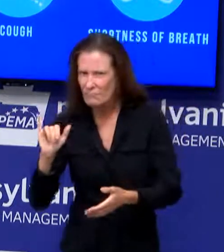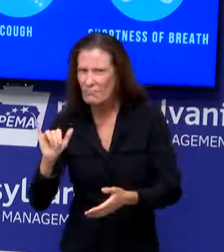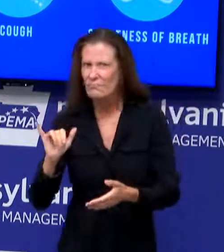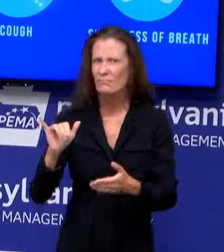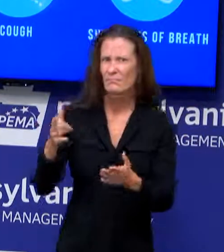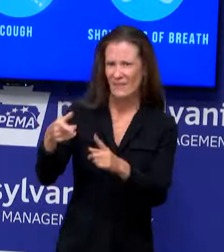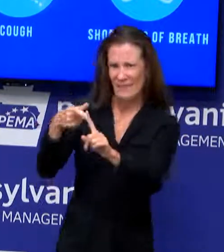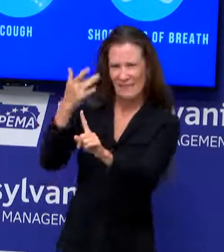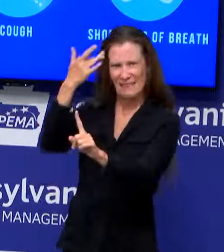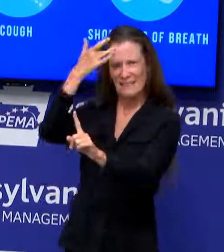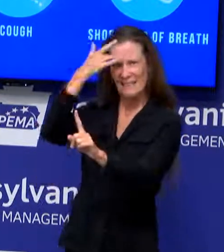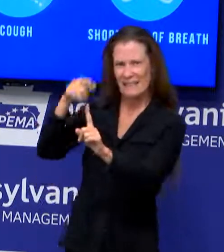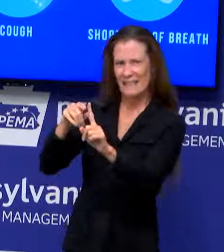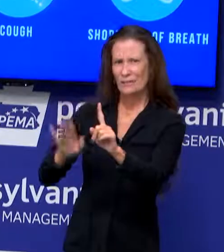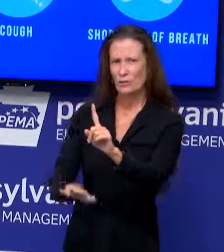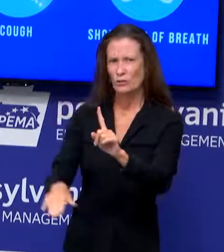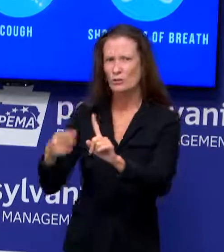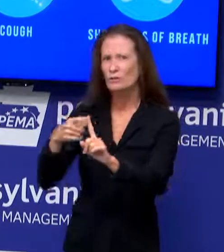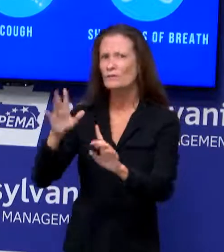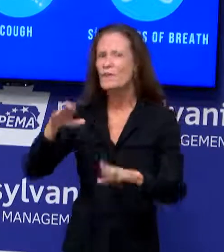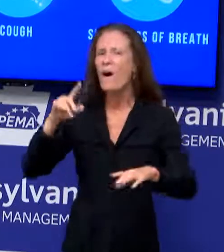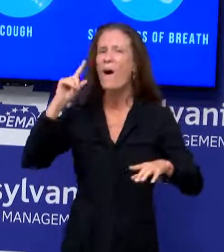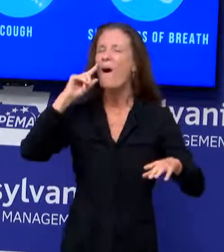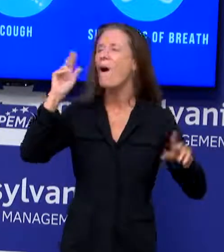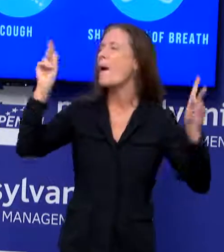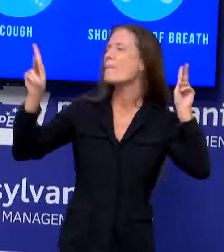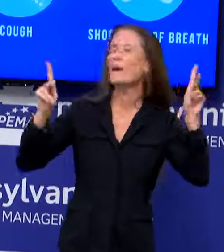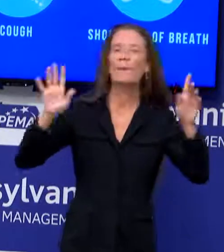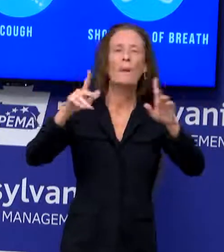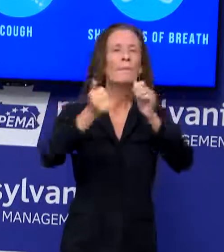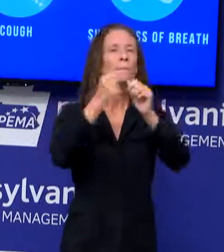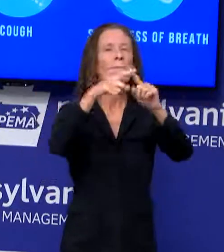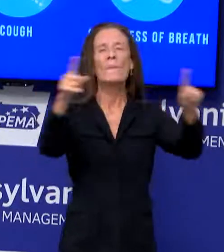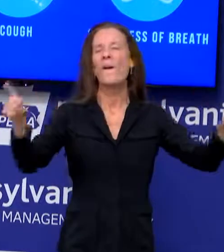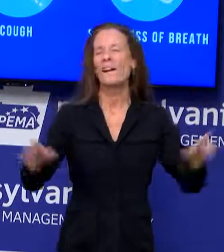children don't get COVID-19 is incorrect, and the idea that children can't